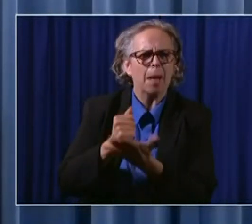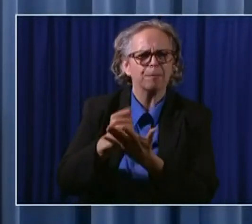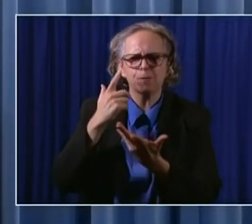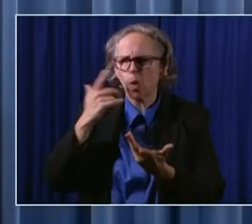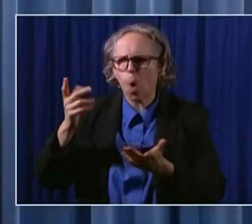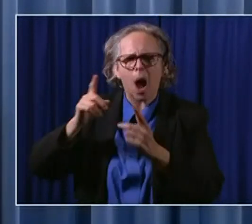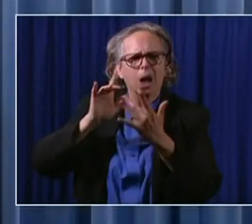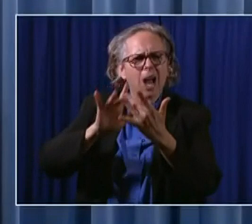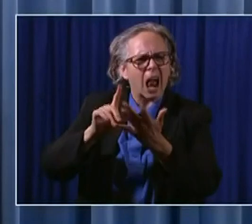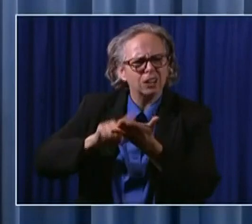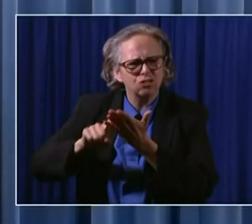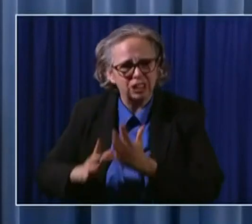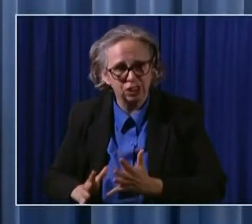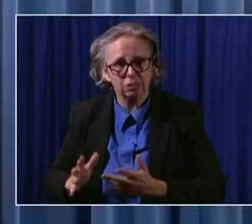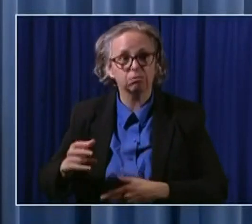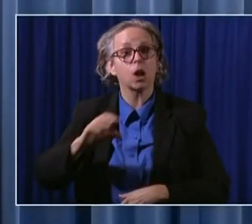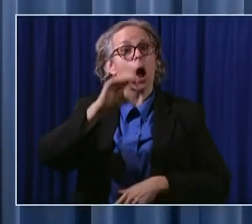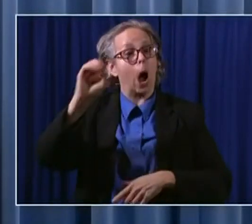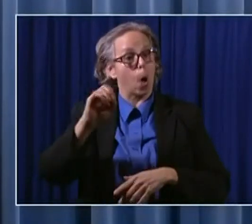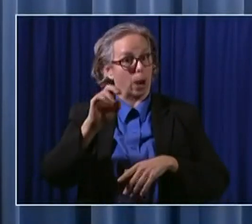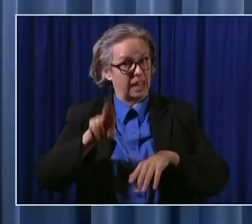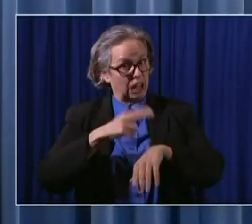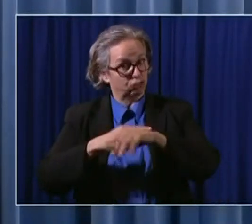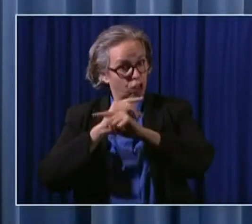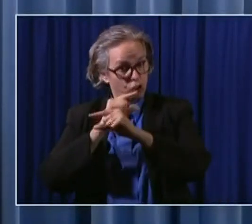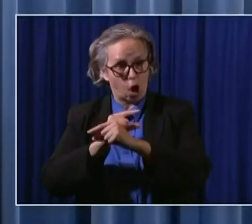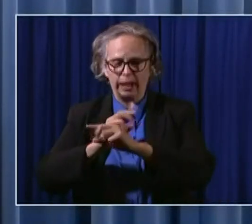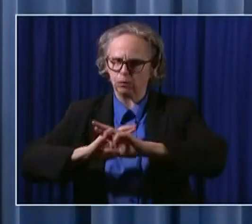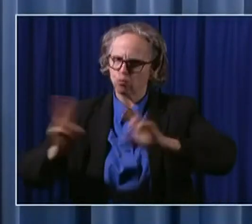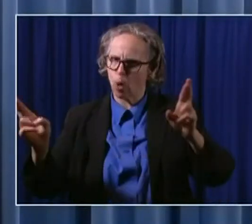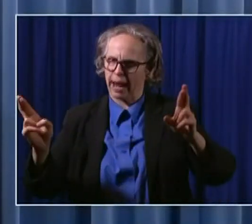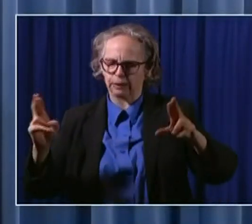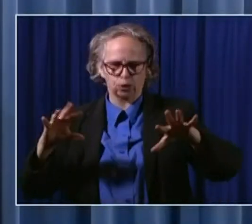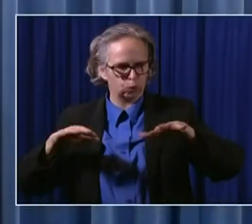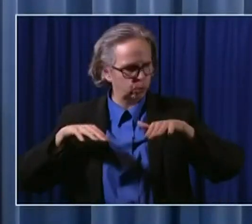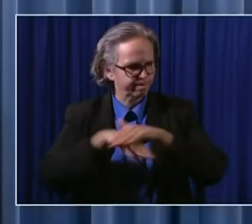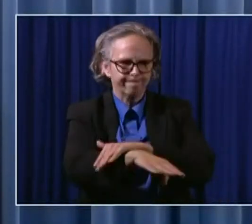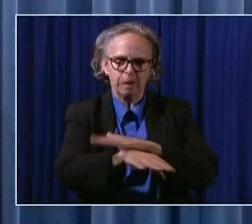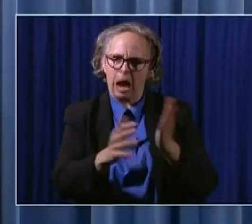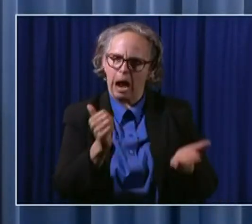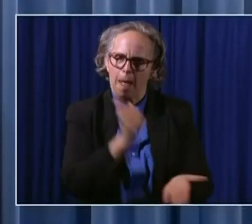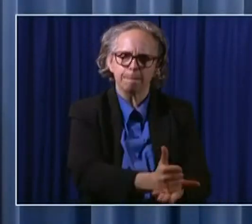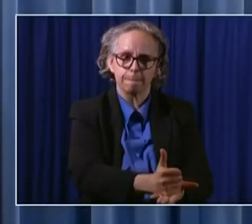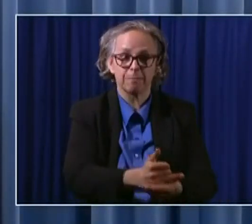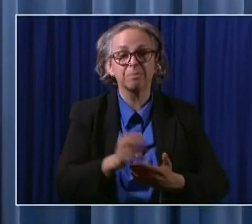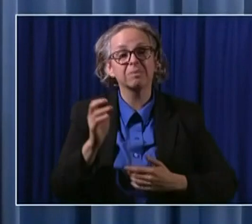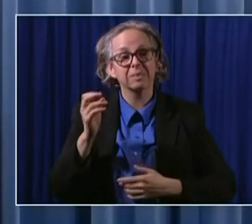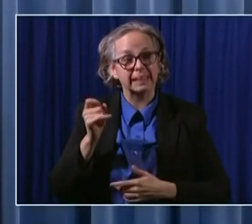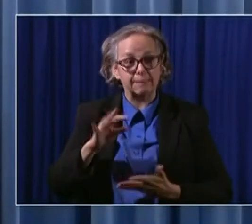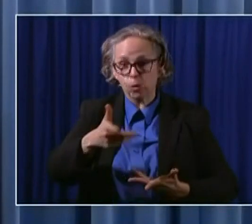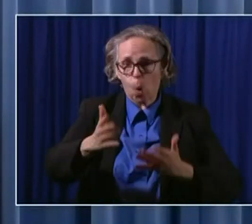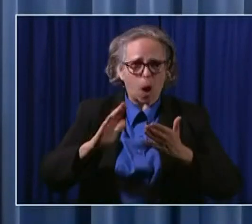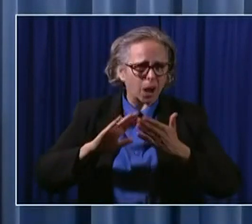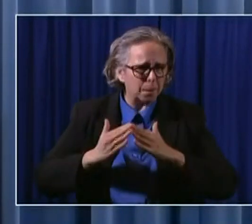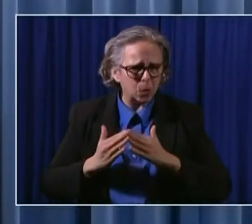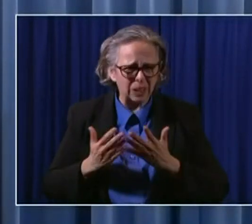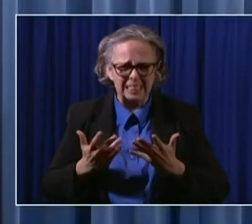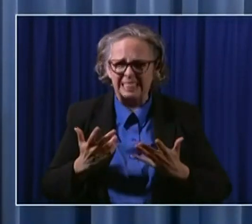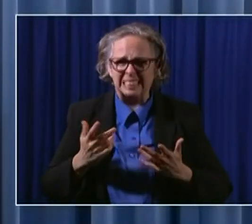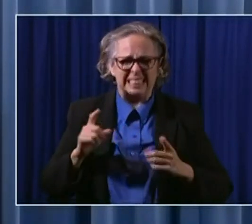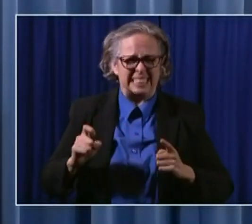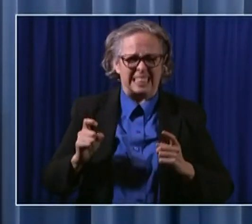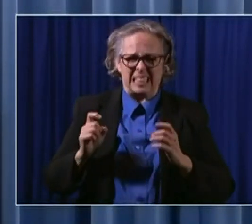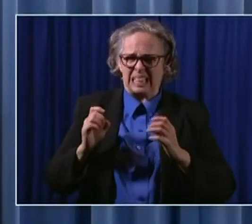in when your community wants them to come in to do pop-up testing, to do testing for a day. That's been